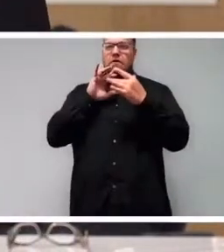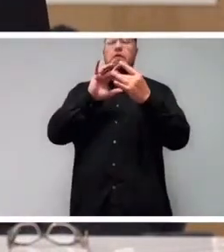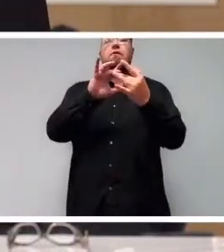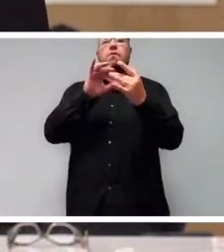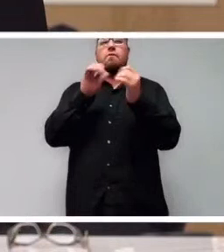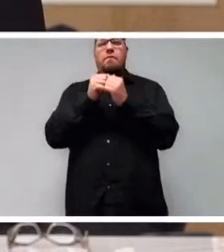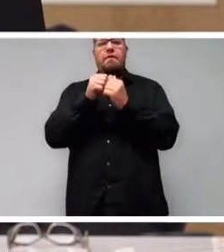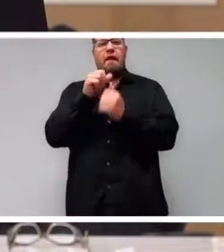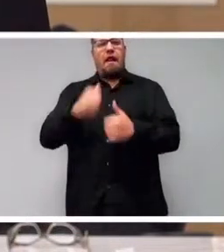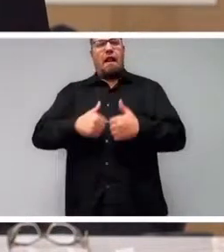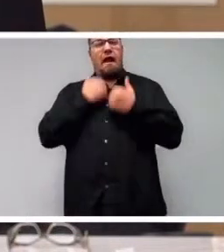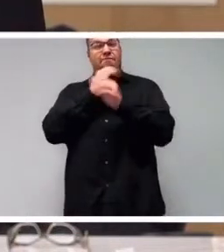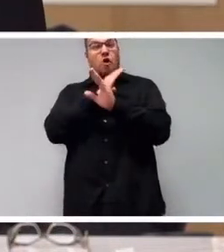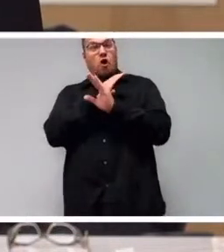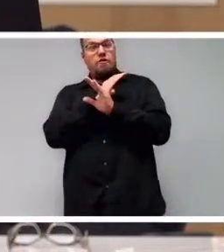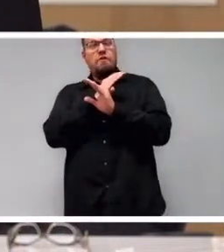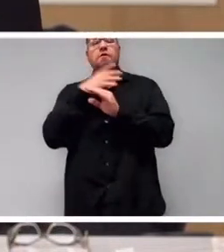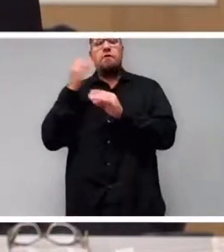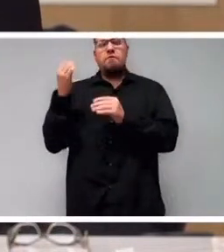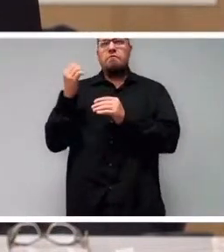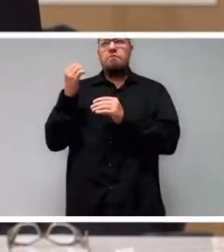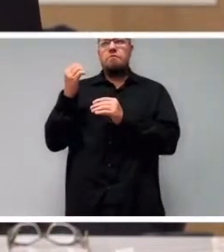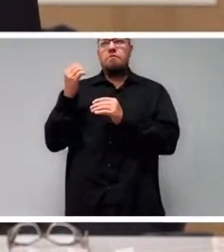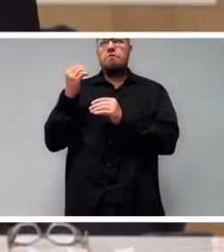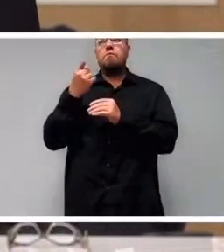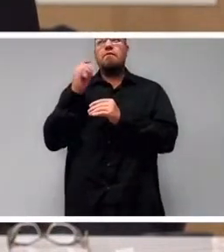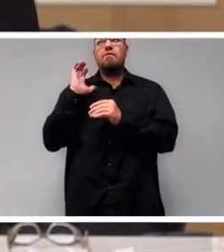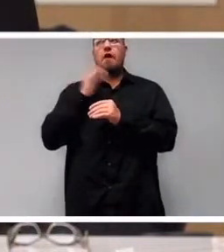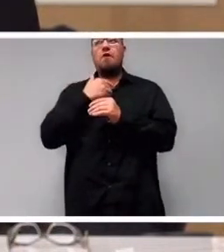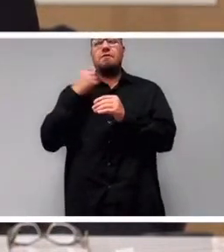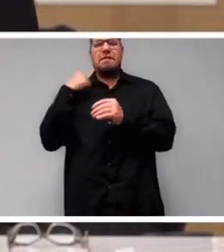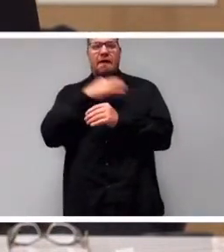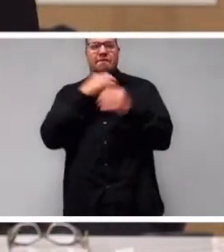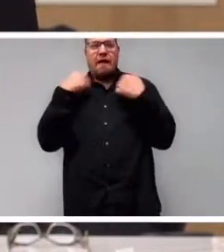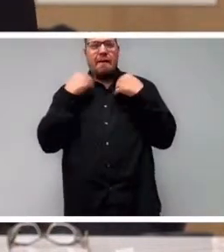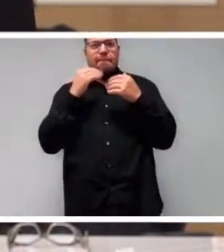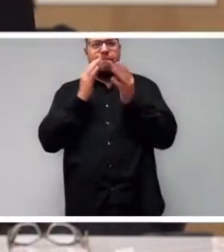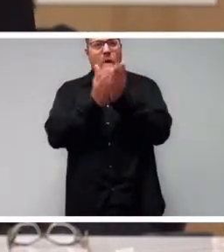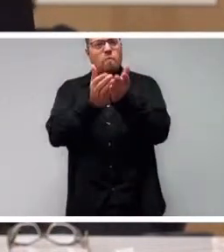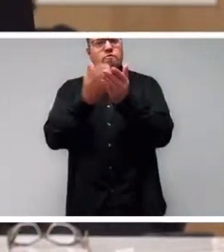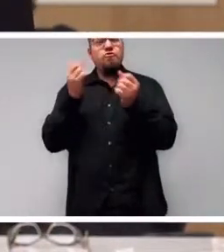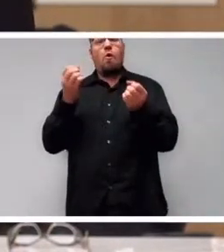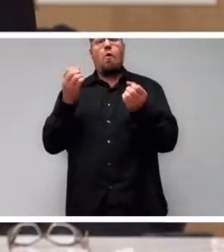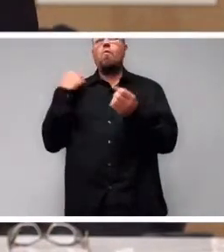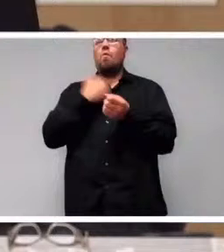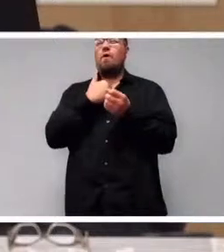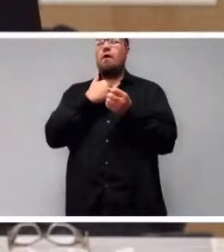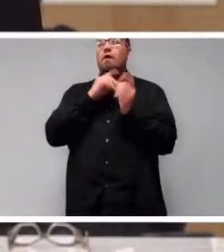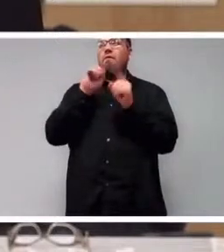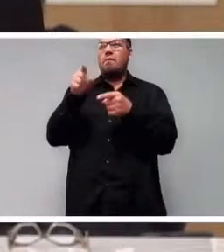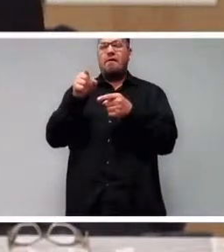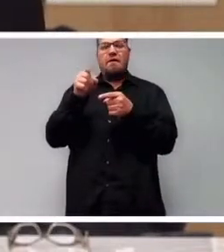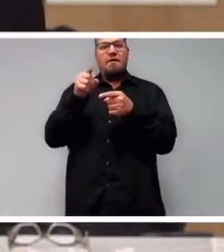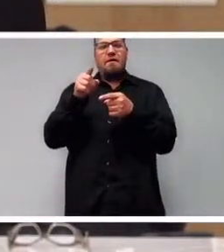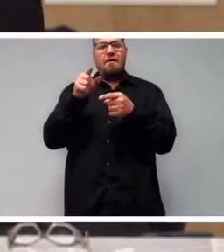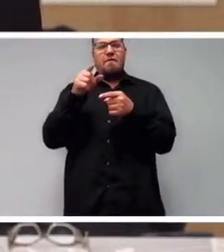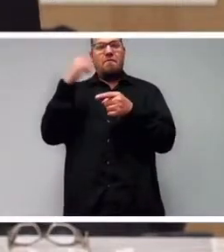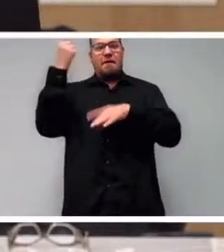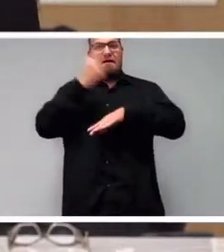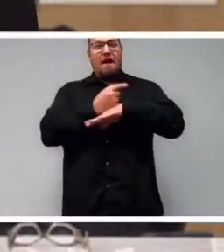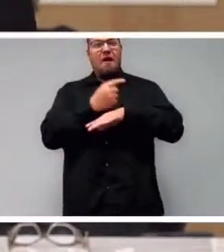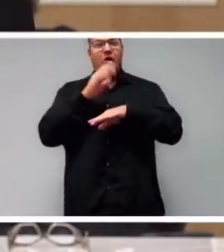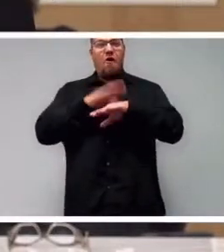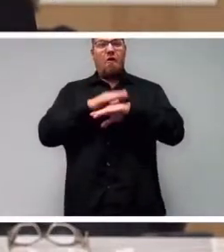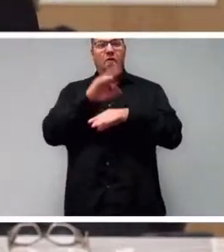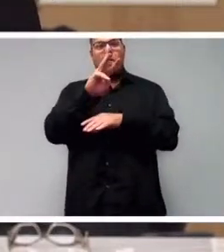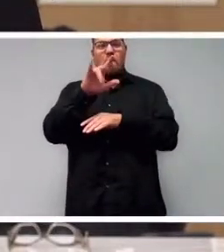our staff knew someone with a boat, and so we went and spent a day on the Willamette and started teaching about